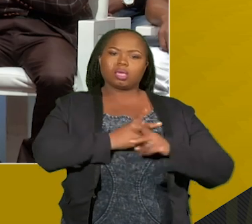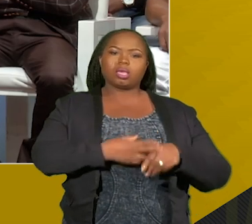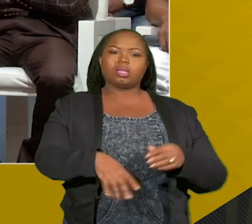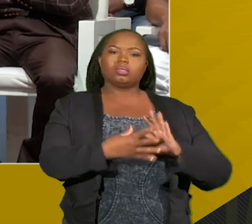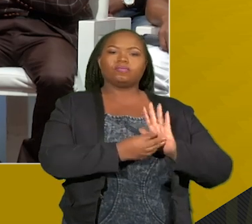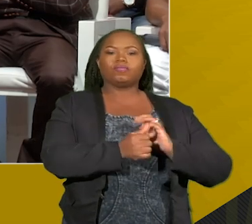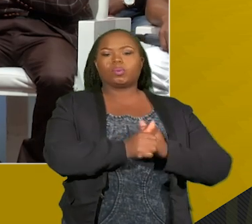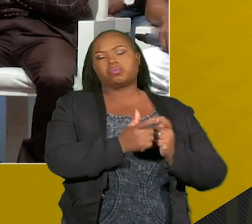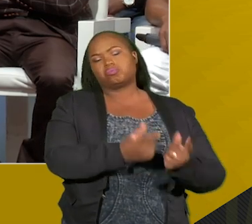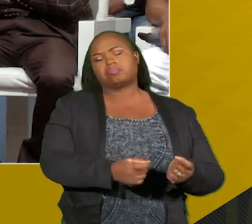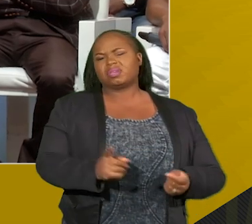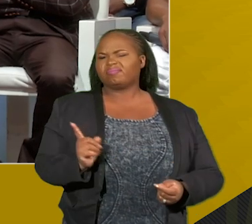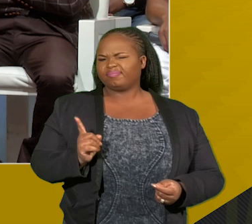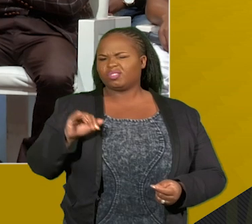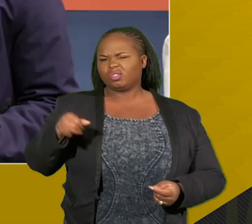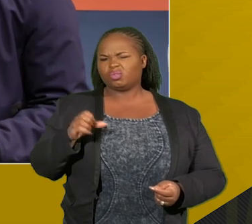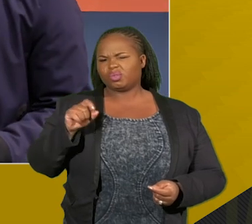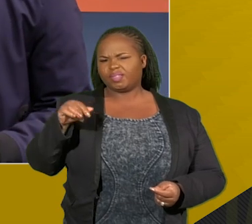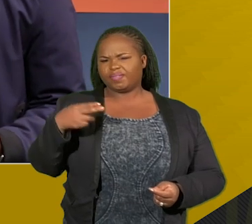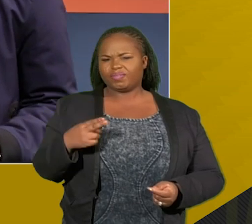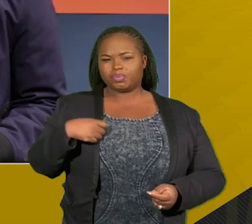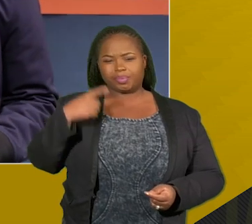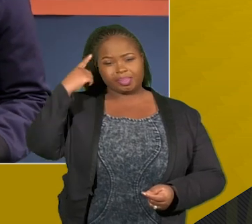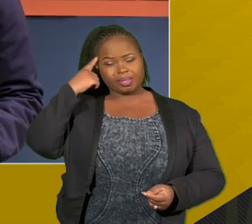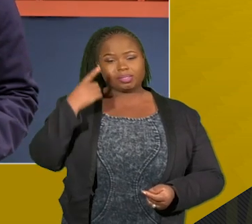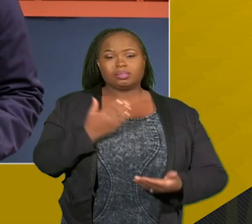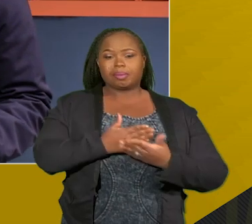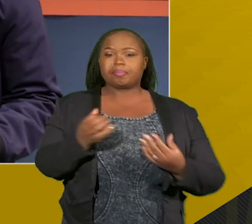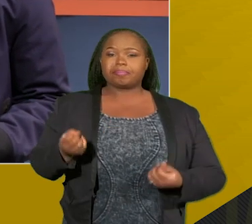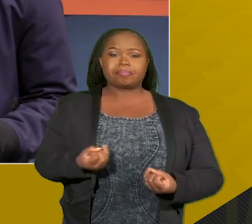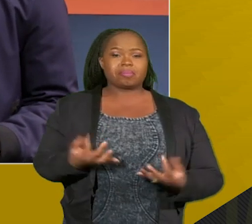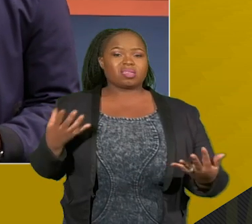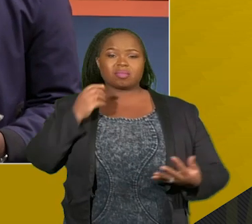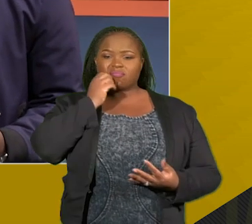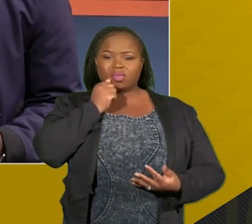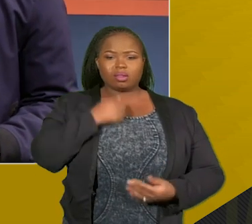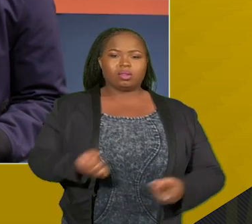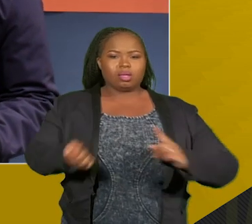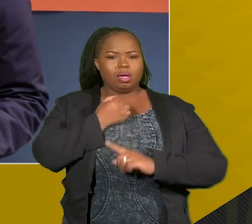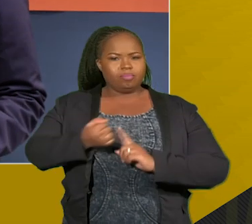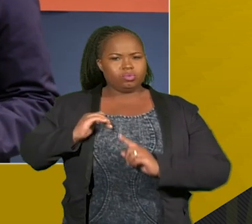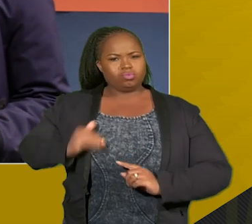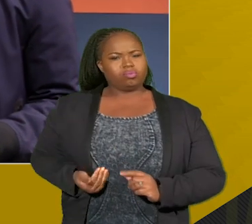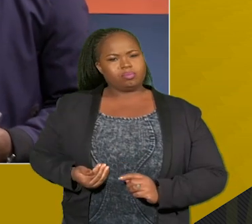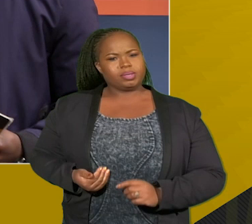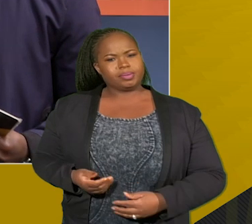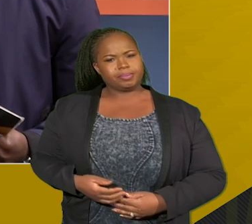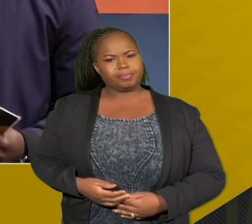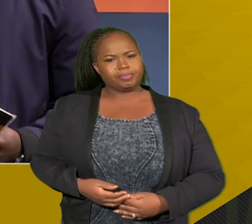But Joseph, next to me, you have some of the reasons that you think a whole elected naban best lisa Yes.